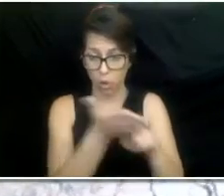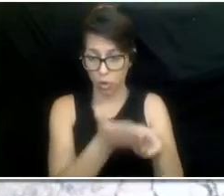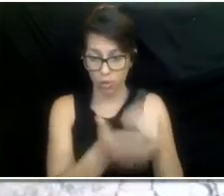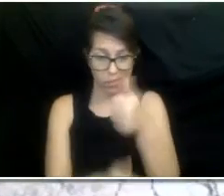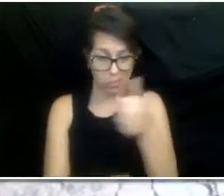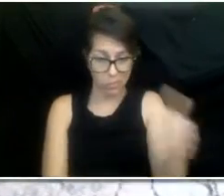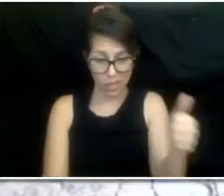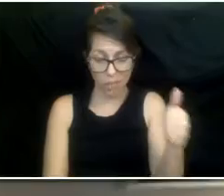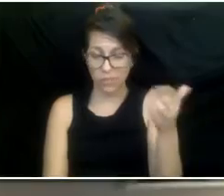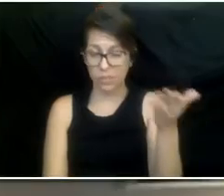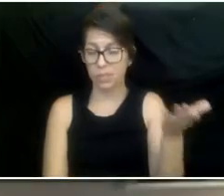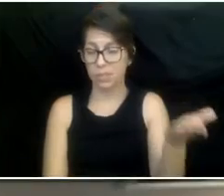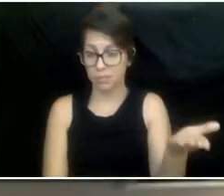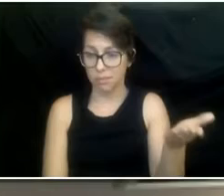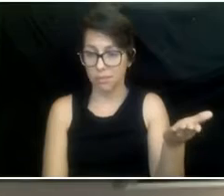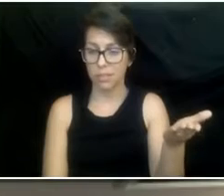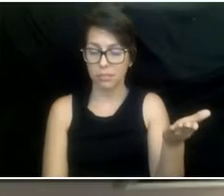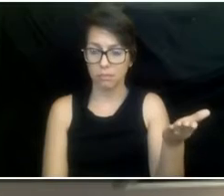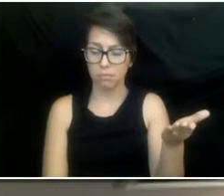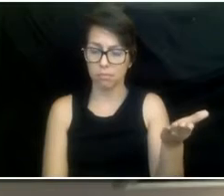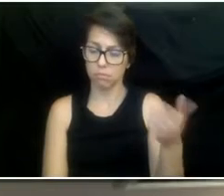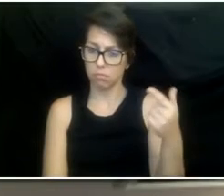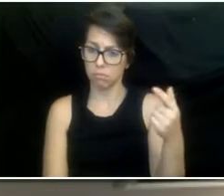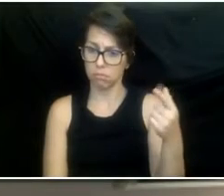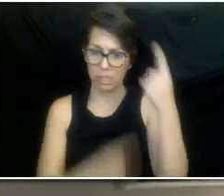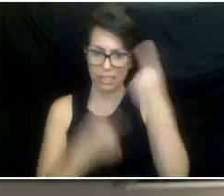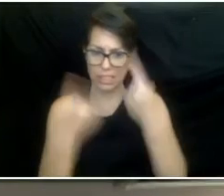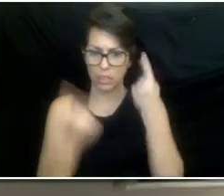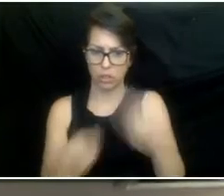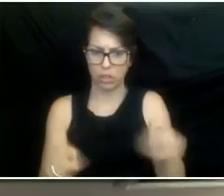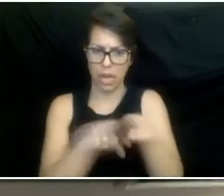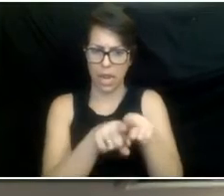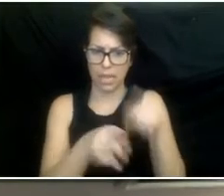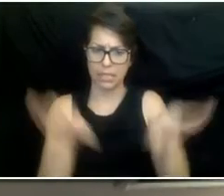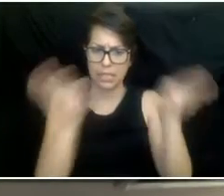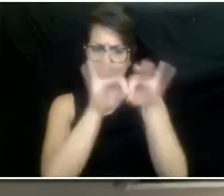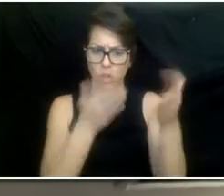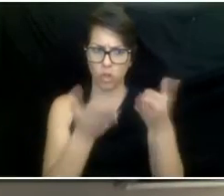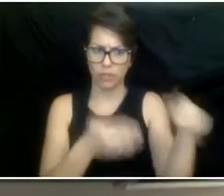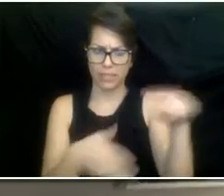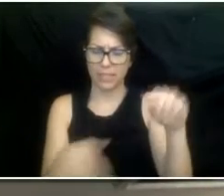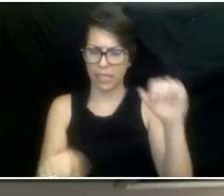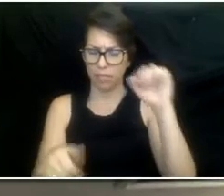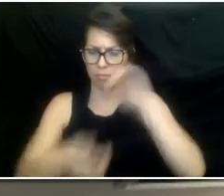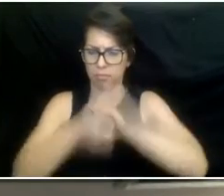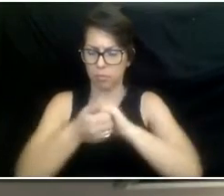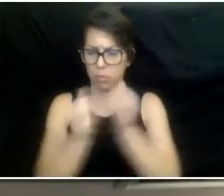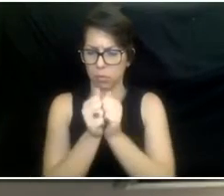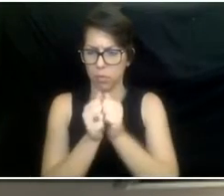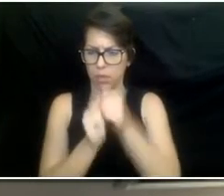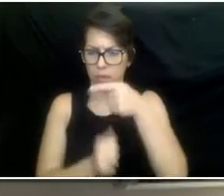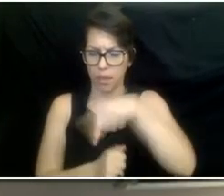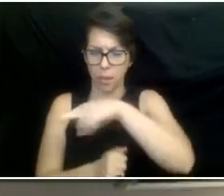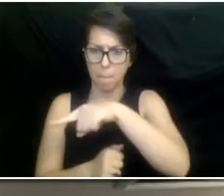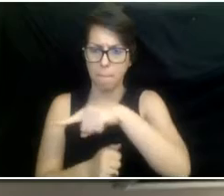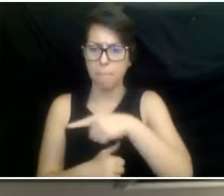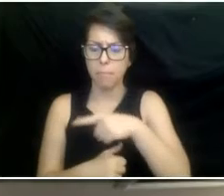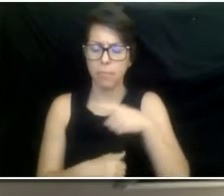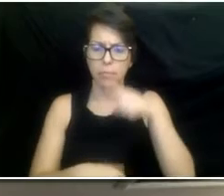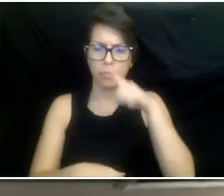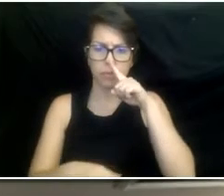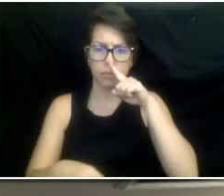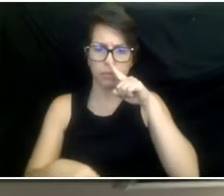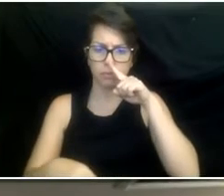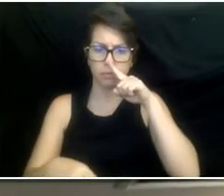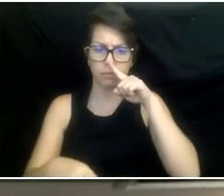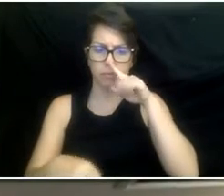appropriately well so that that they are classified as essential Services because I I'm being told that they haven't been done that yet so if we can